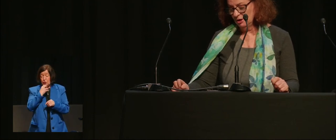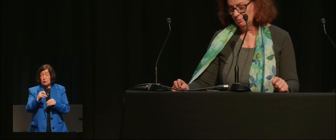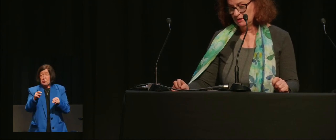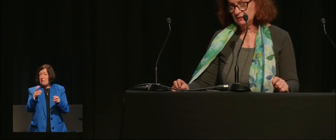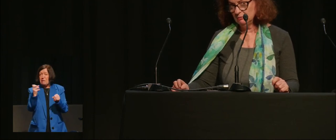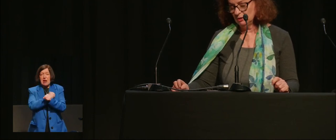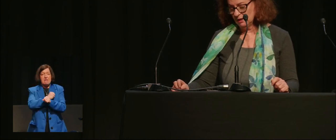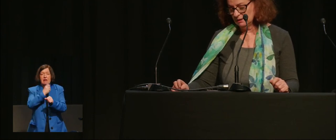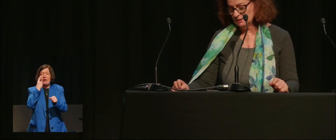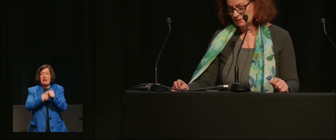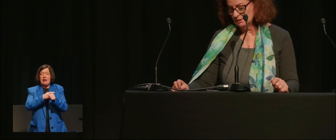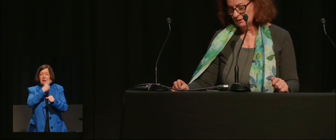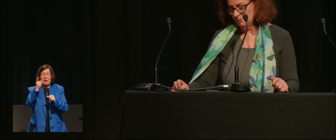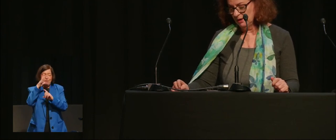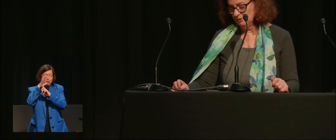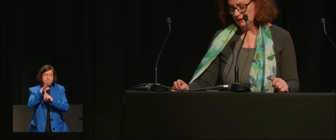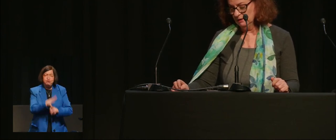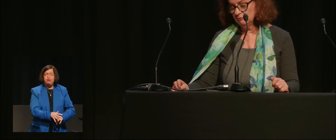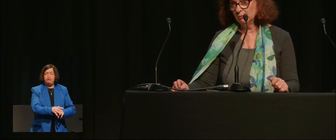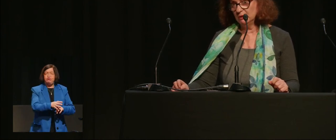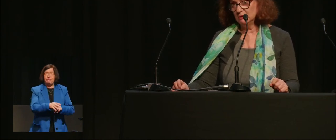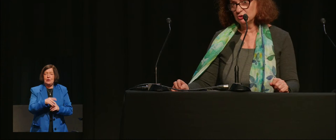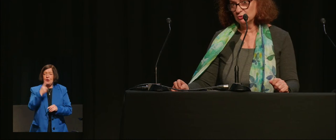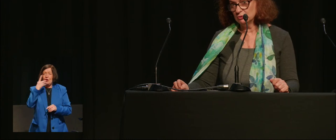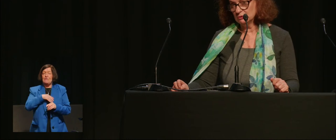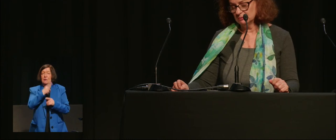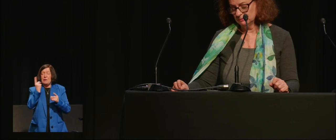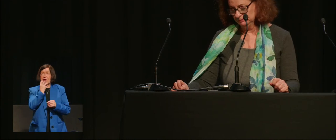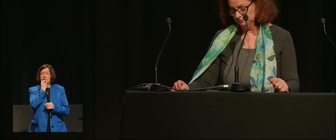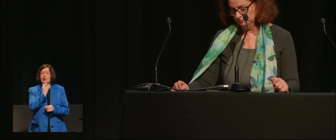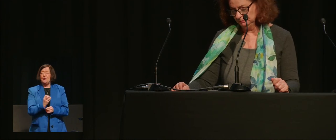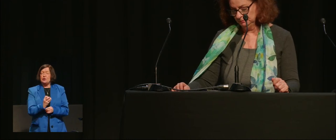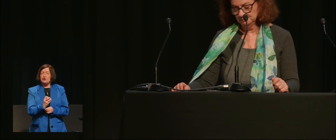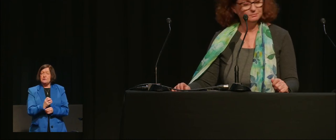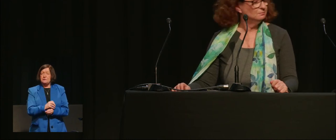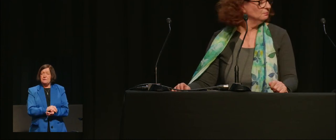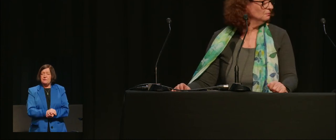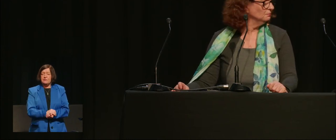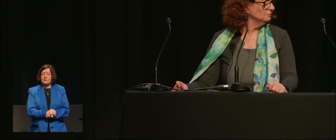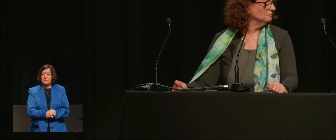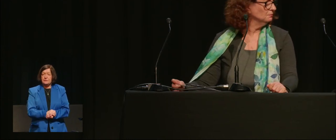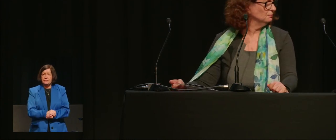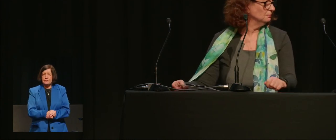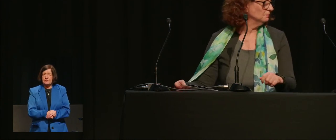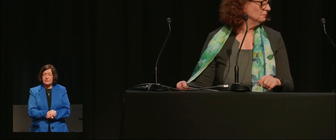again be demonized merely for being Jews.